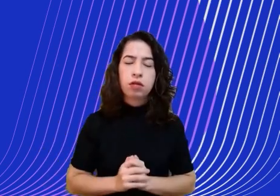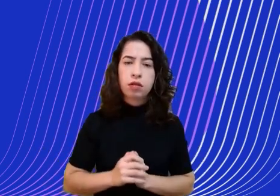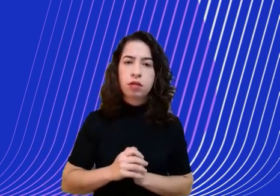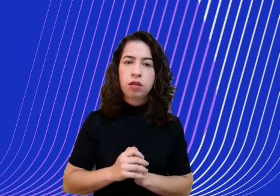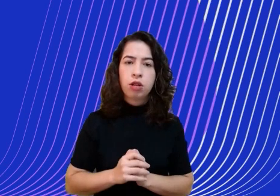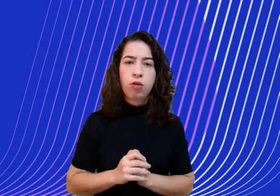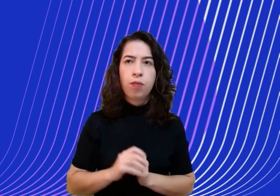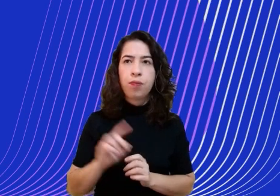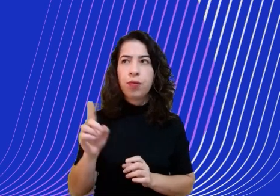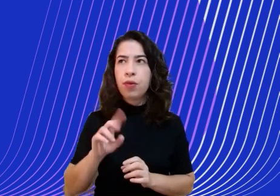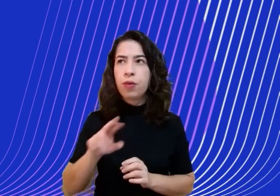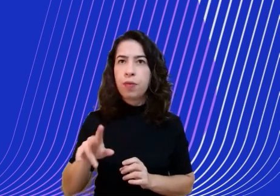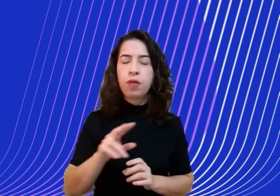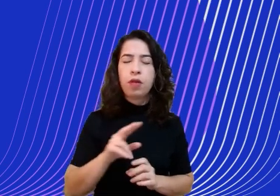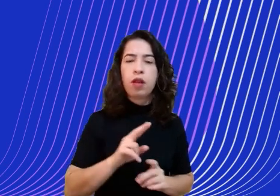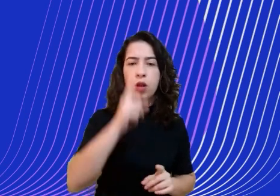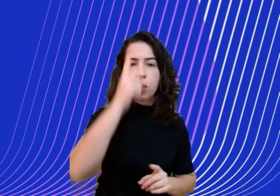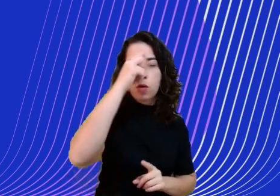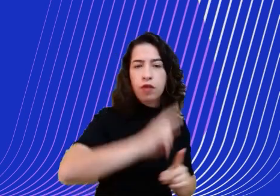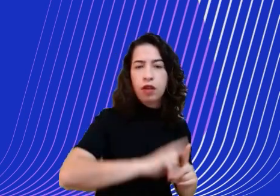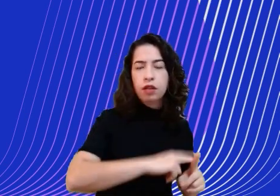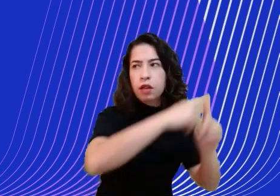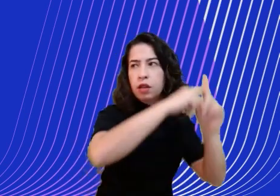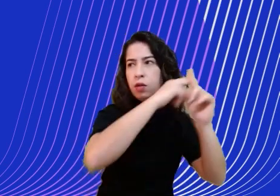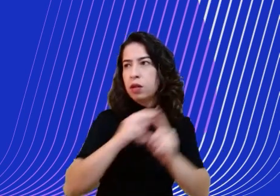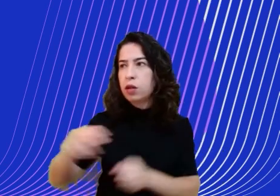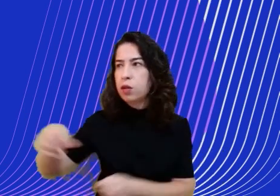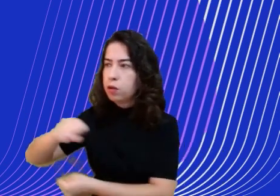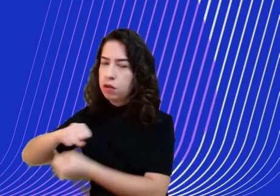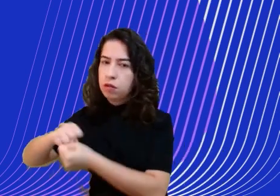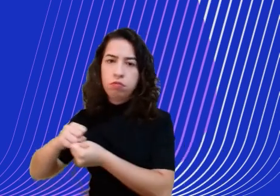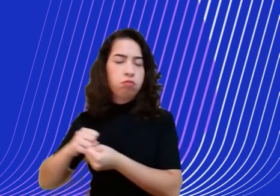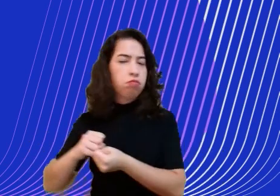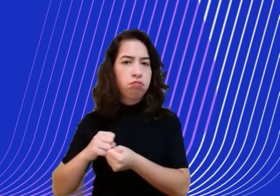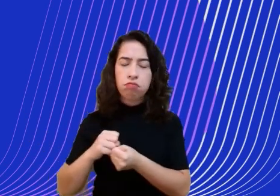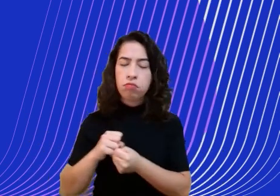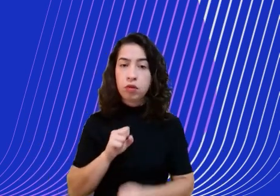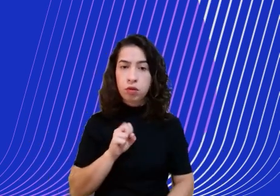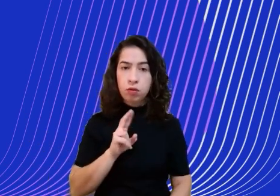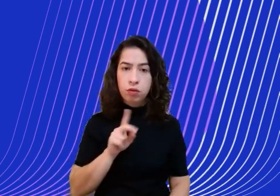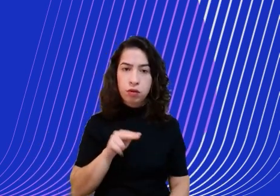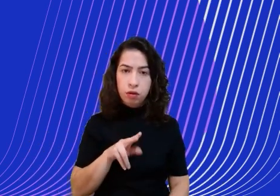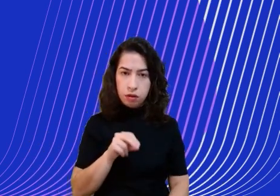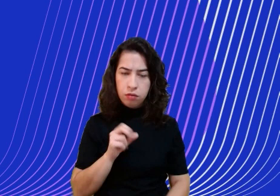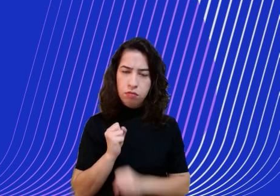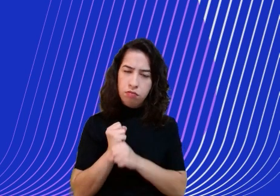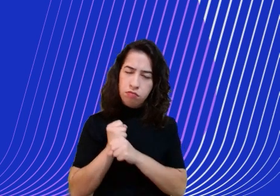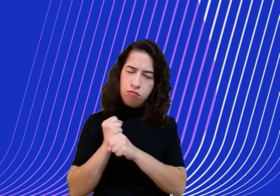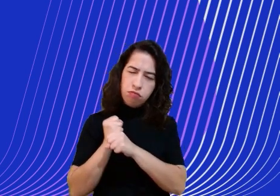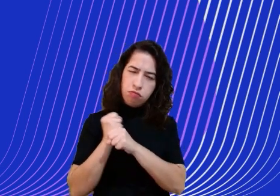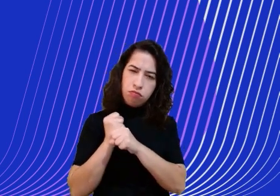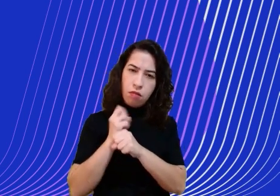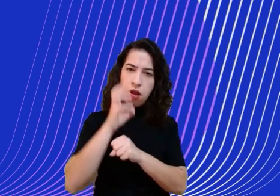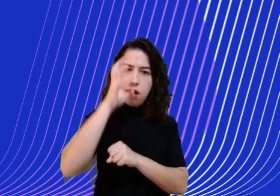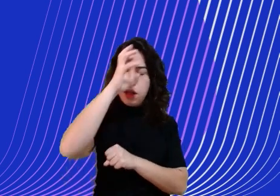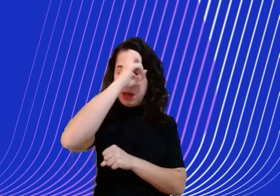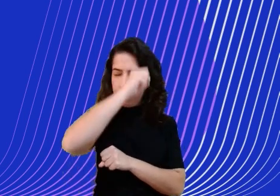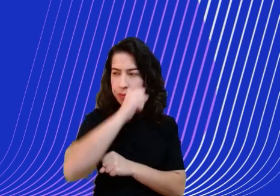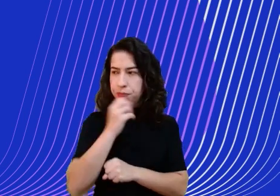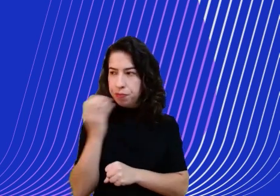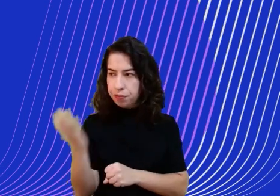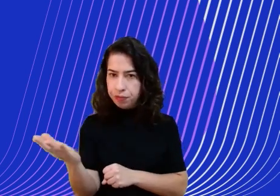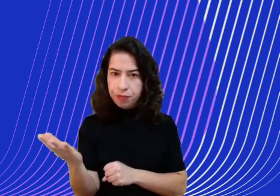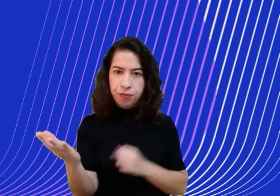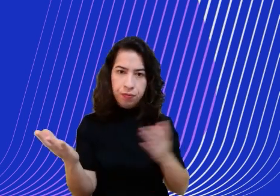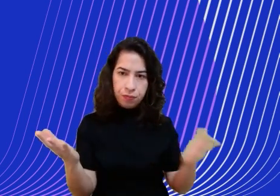innovation on one side and sustainability on the other side. Suzano have learned through the last years to bring sustainability